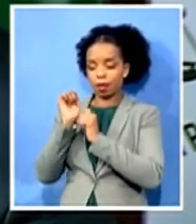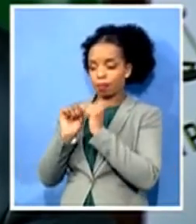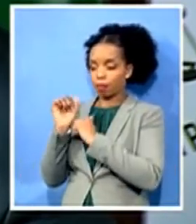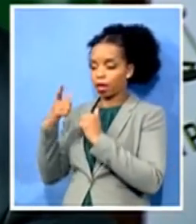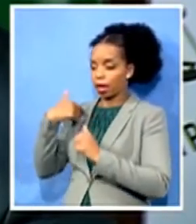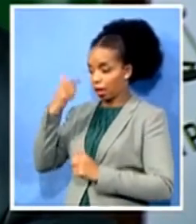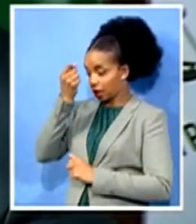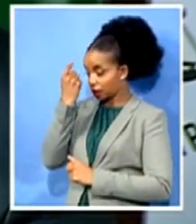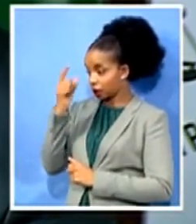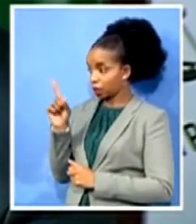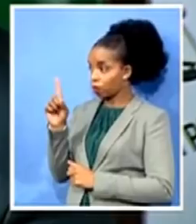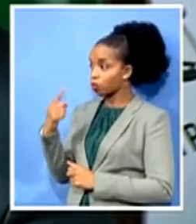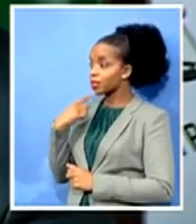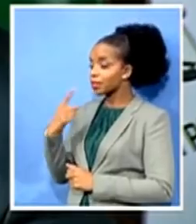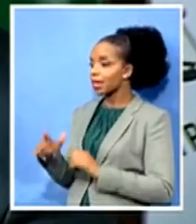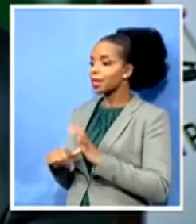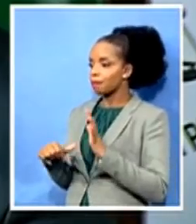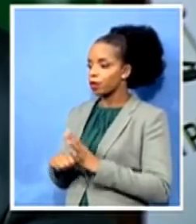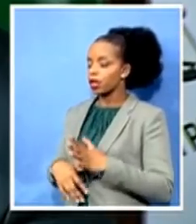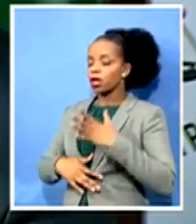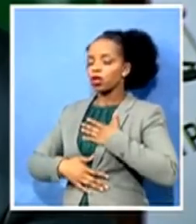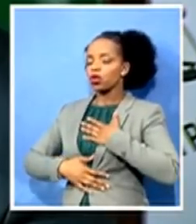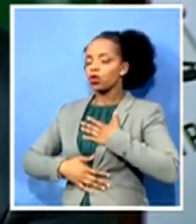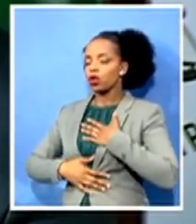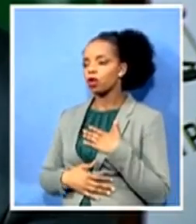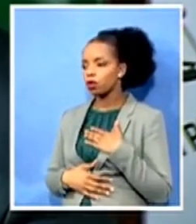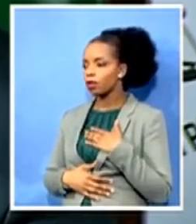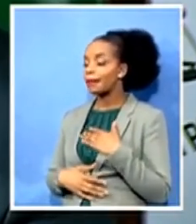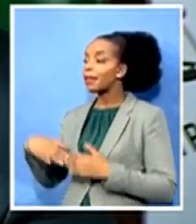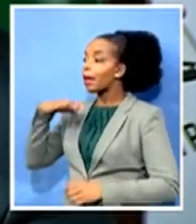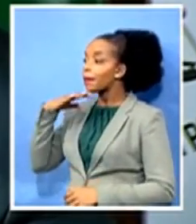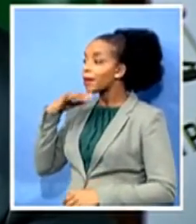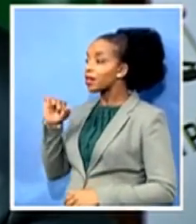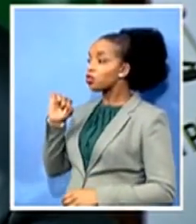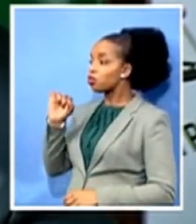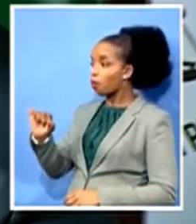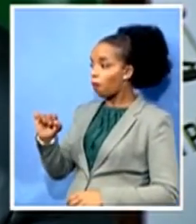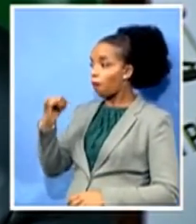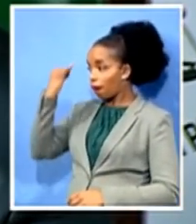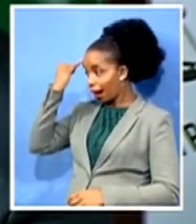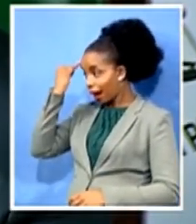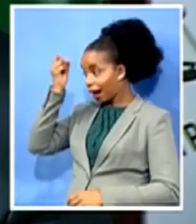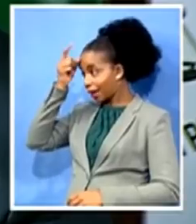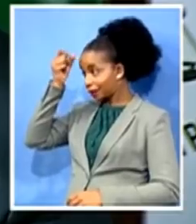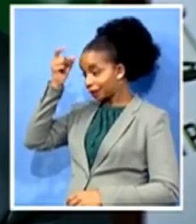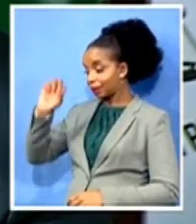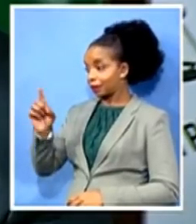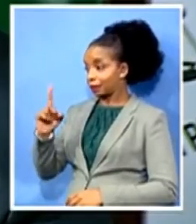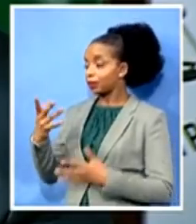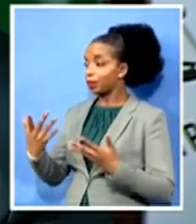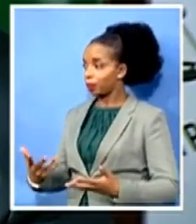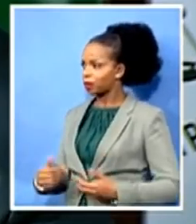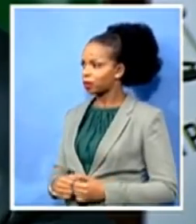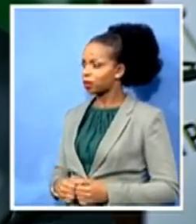Was your understanding that once a person or a contractor had been placed on the